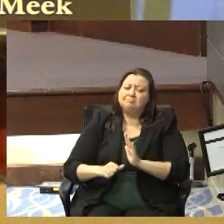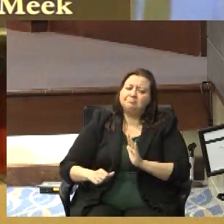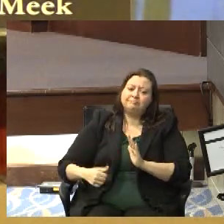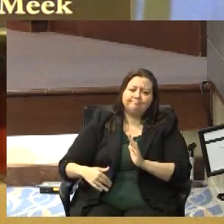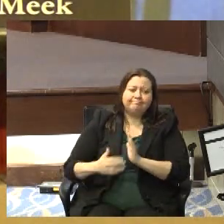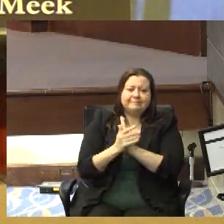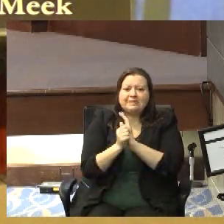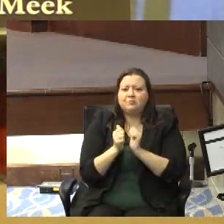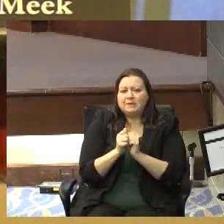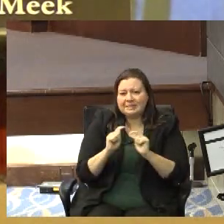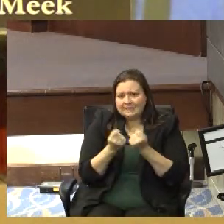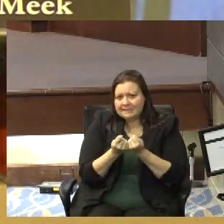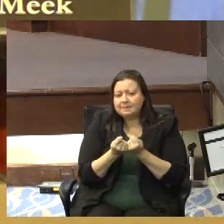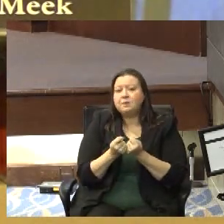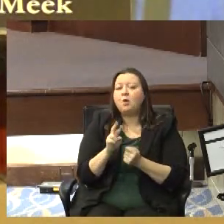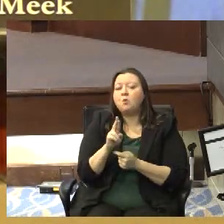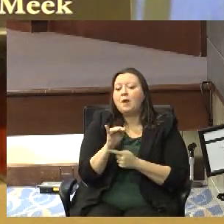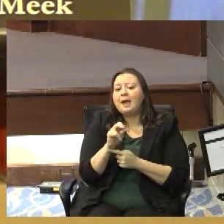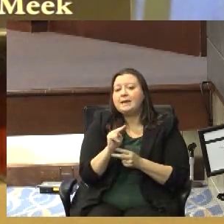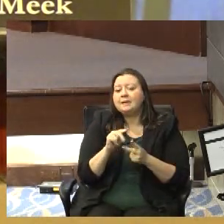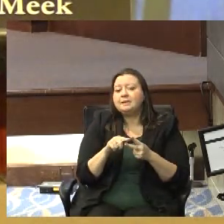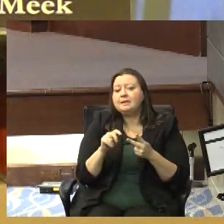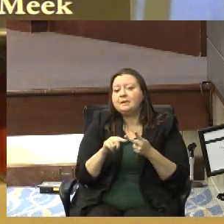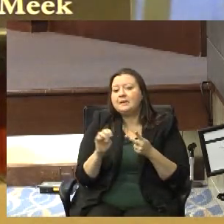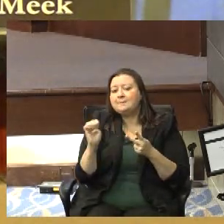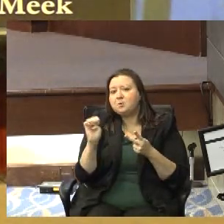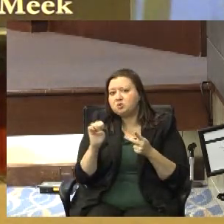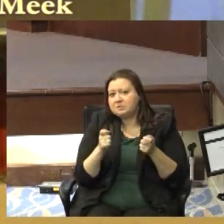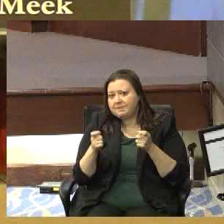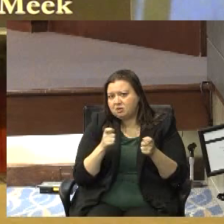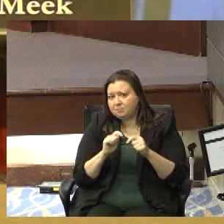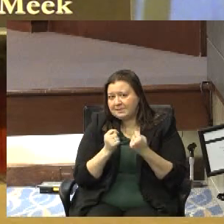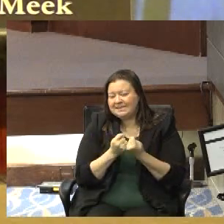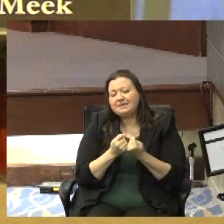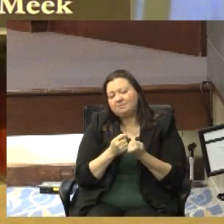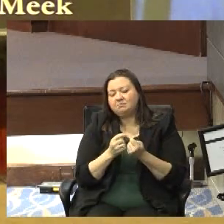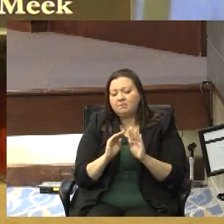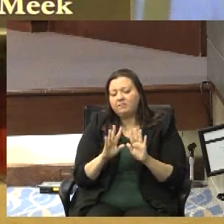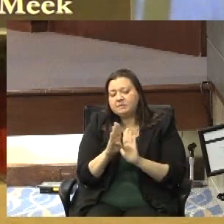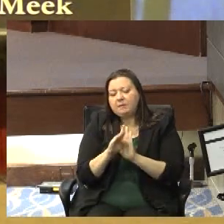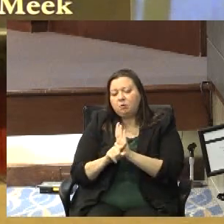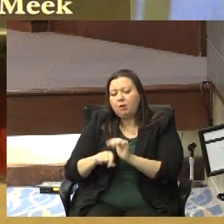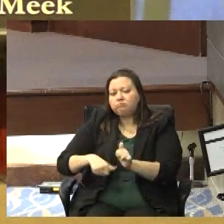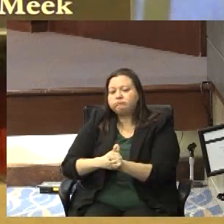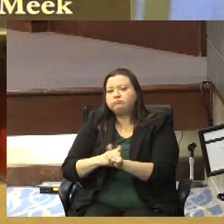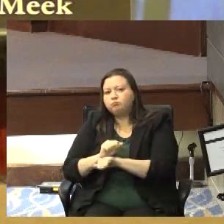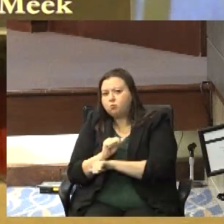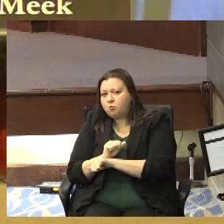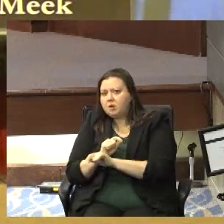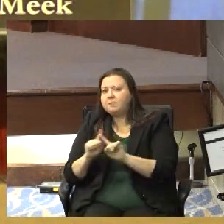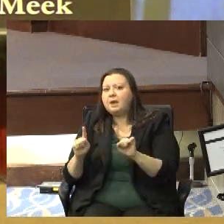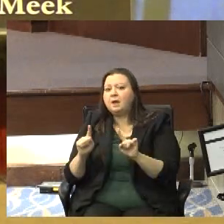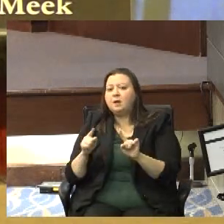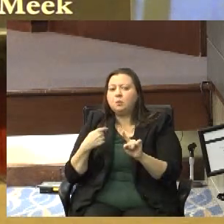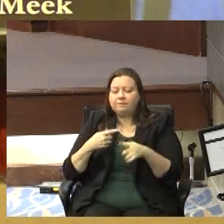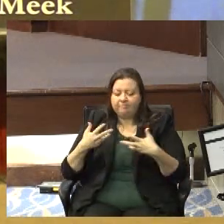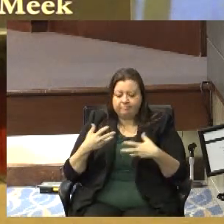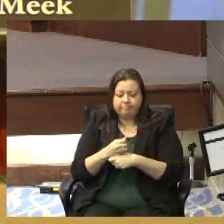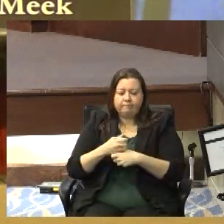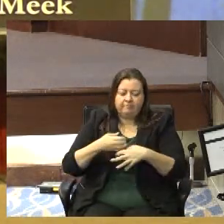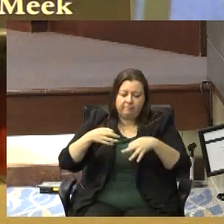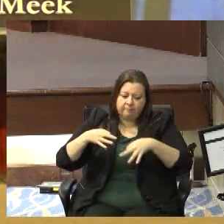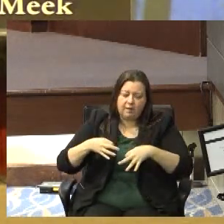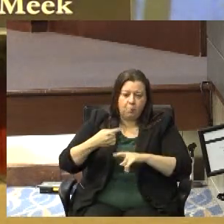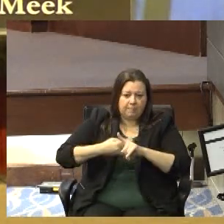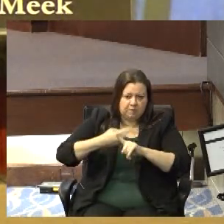Ryan and the emergency management team. Obviously, that's kind of behind the scenes work, but I know we've gotten a briefing months